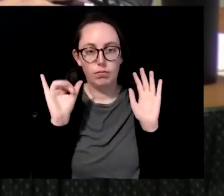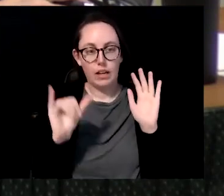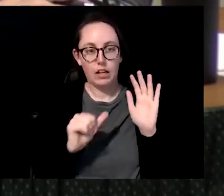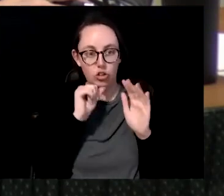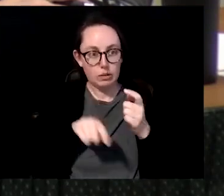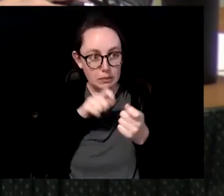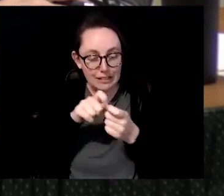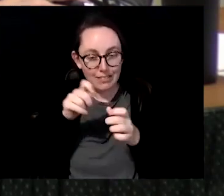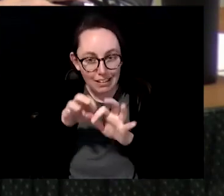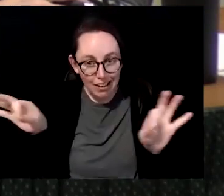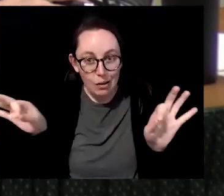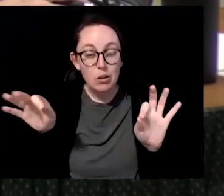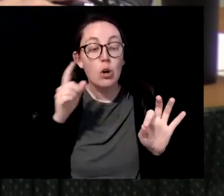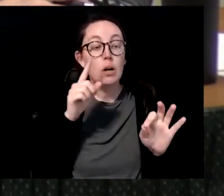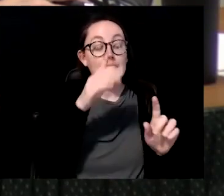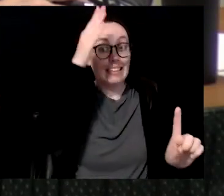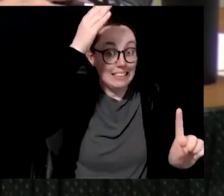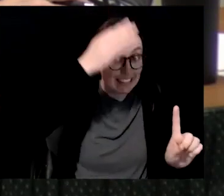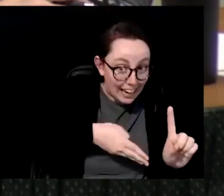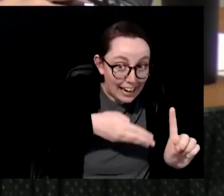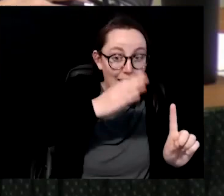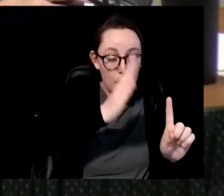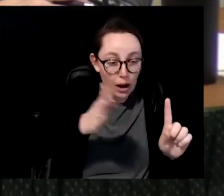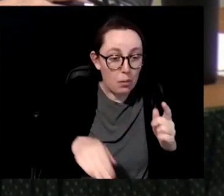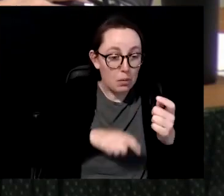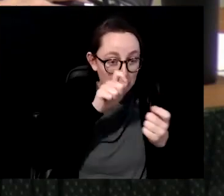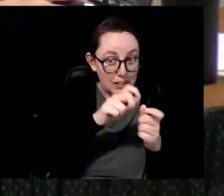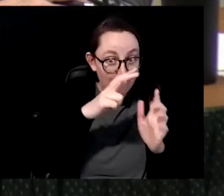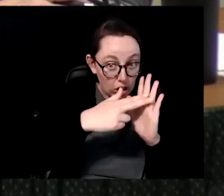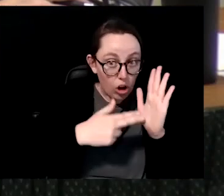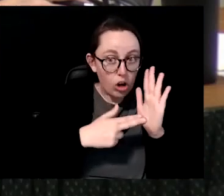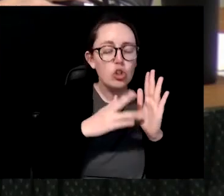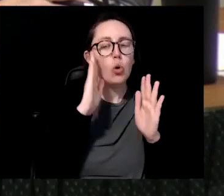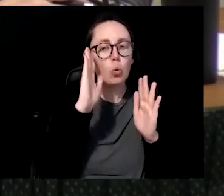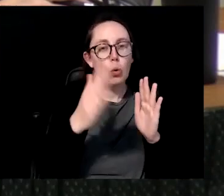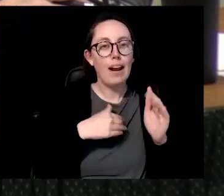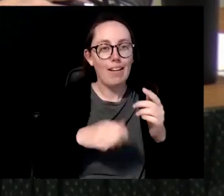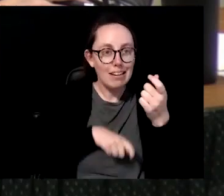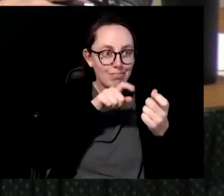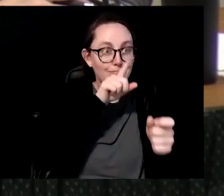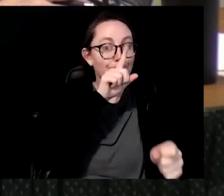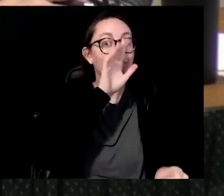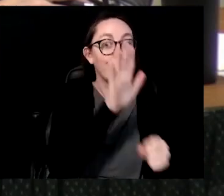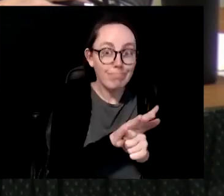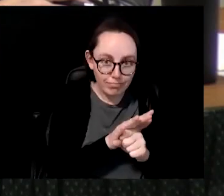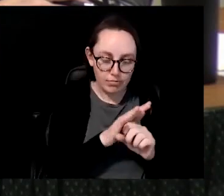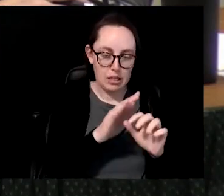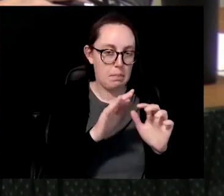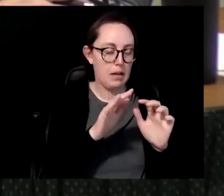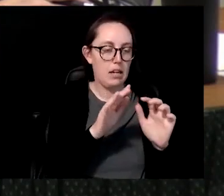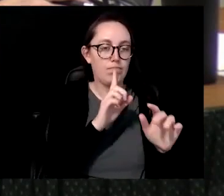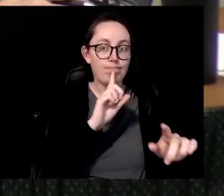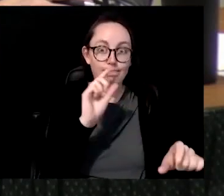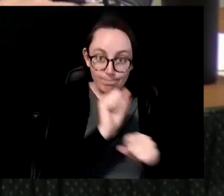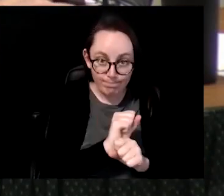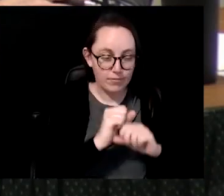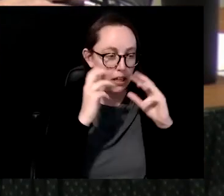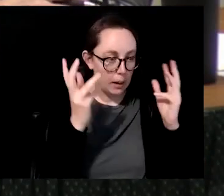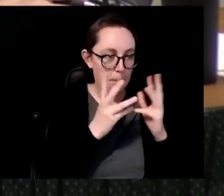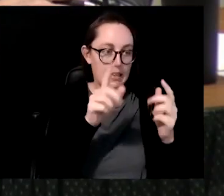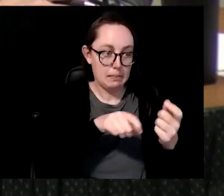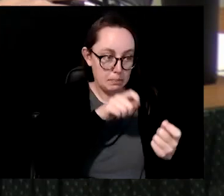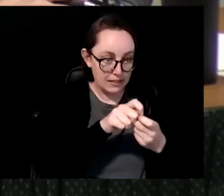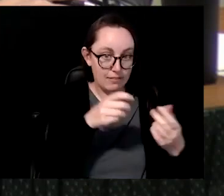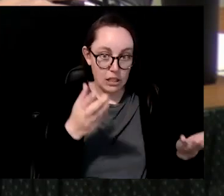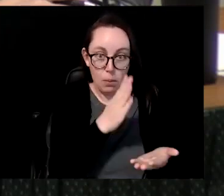ambulances as far as Service uh uh stand service standards go that's a percentile thing so we're talking uh we were